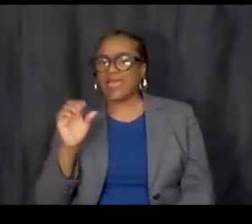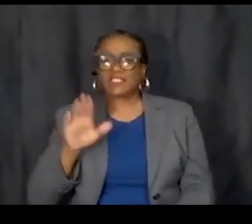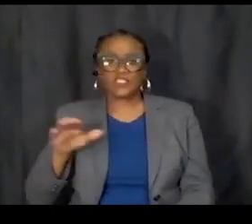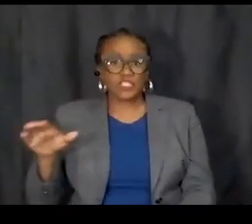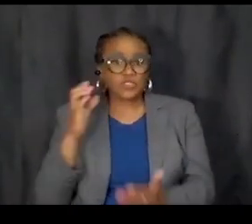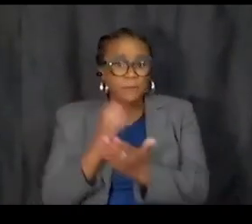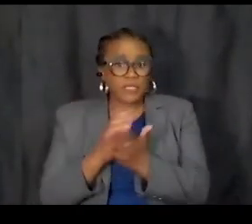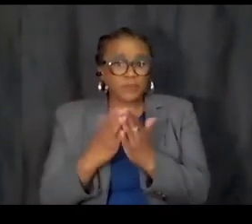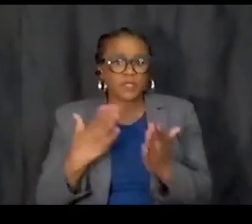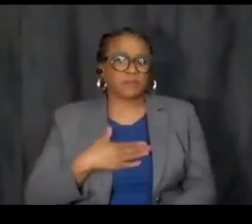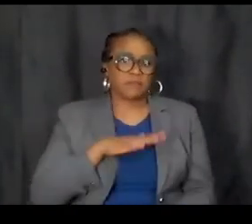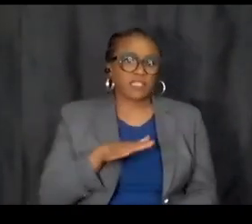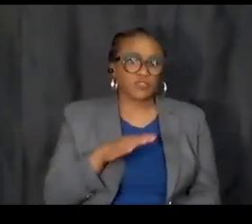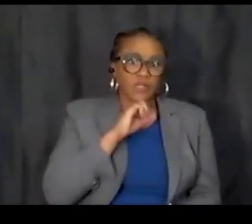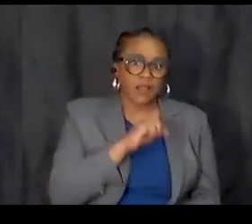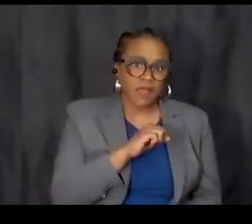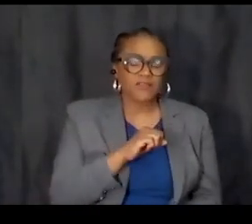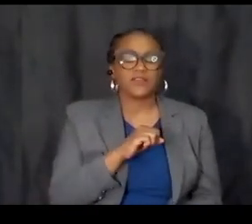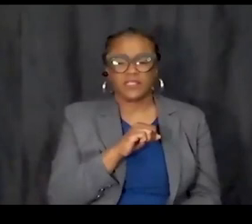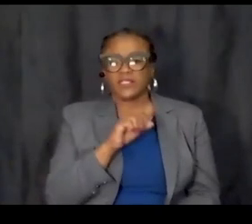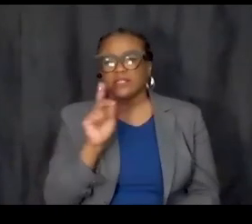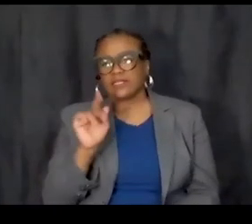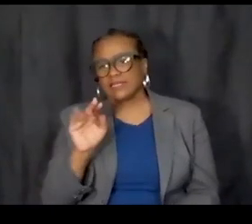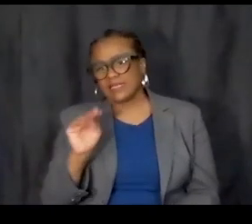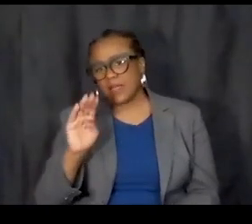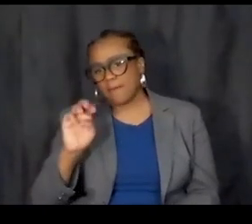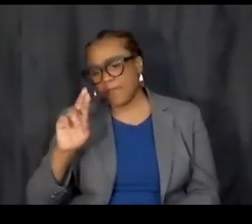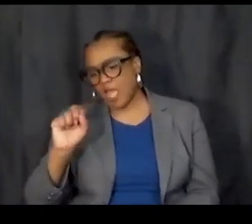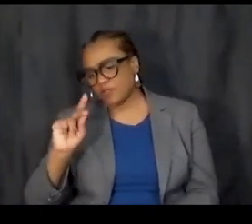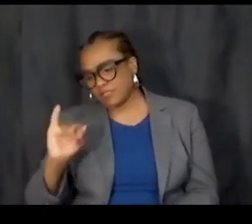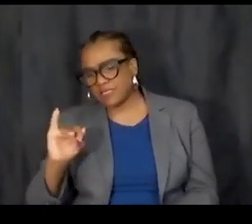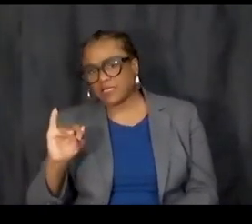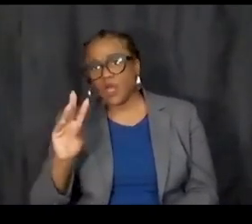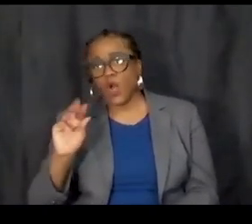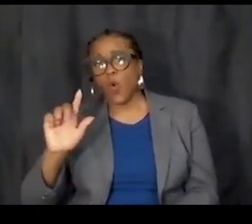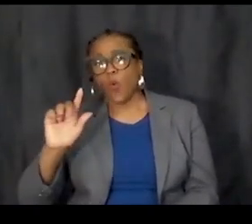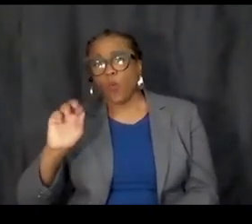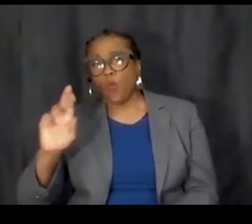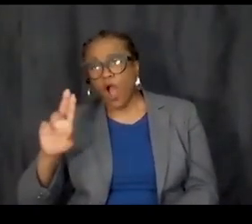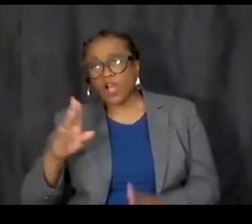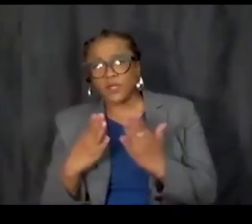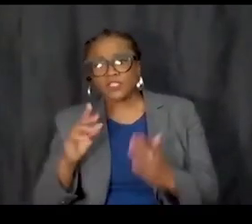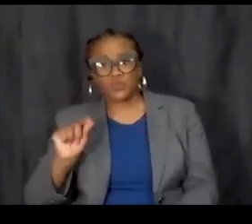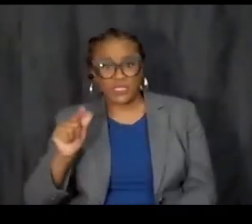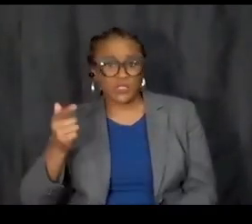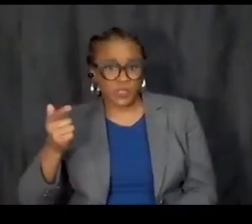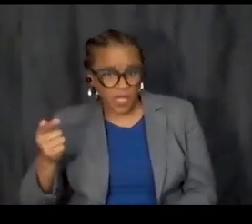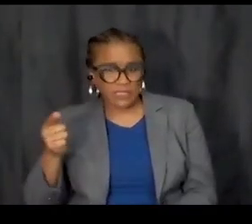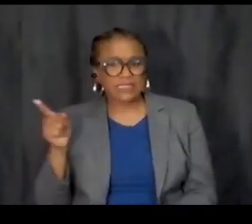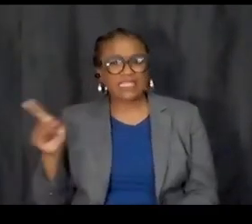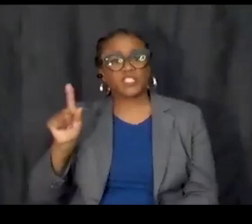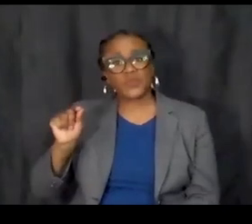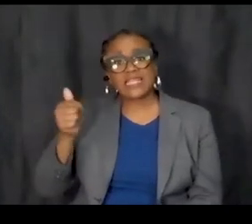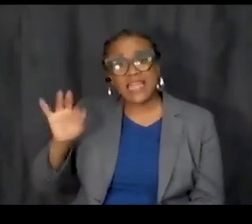children's picture book that my children love, Ken Bearski, Walker Books, 2021, Candlewick Press, 2020. He is the